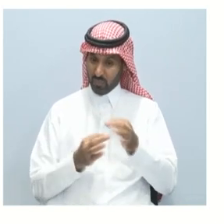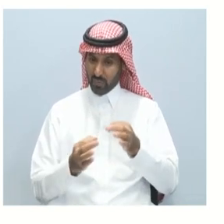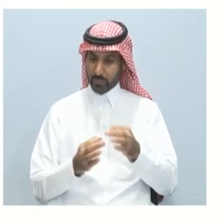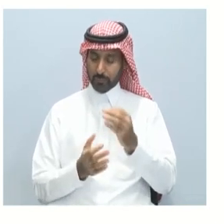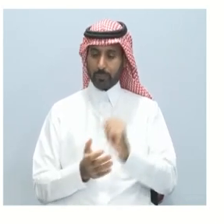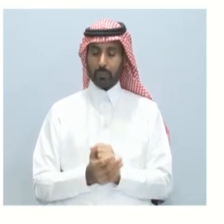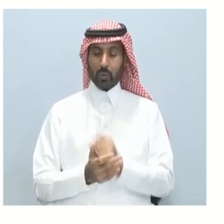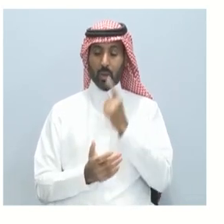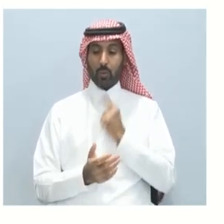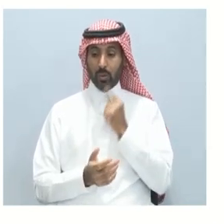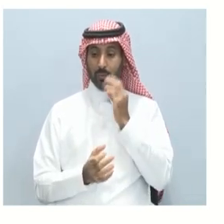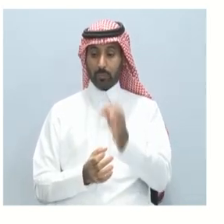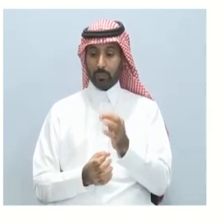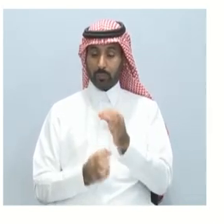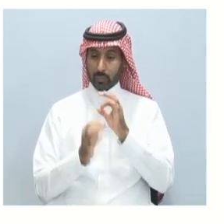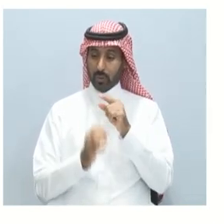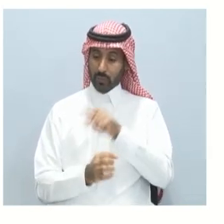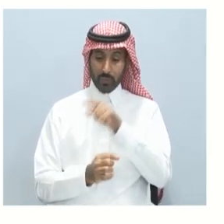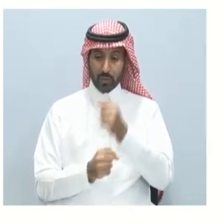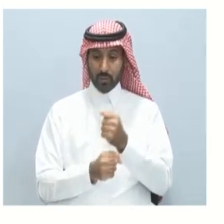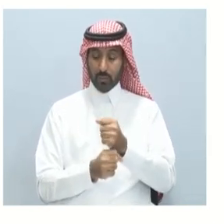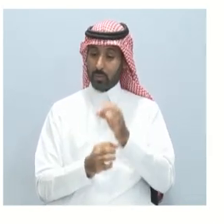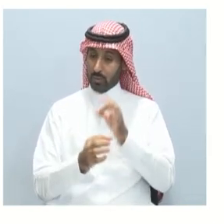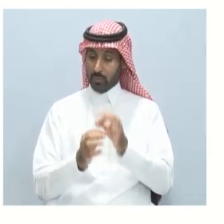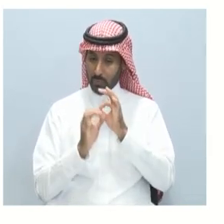She wanted everything to be perfect.